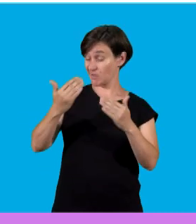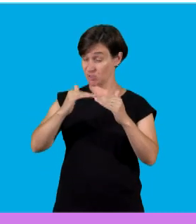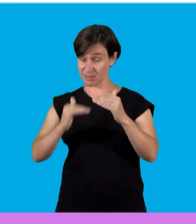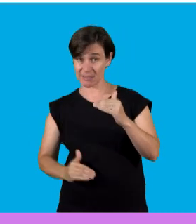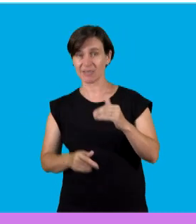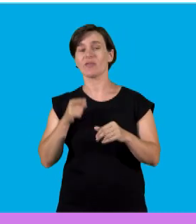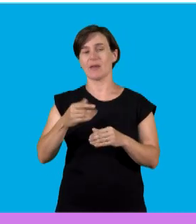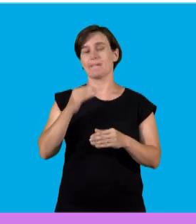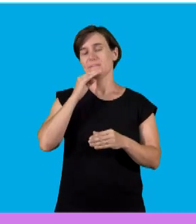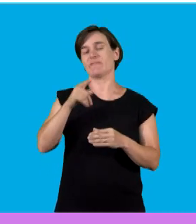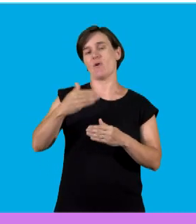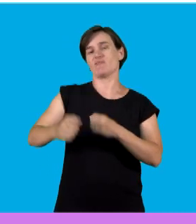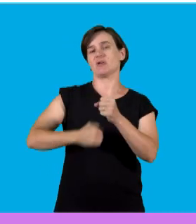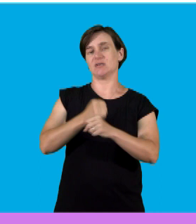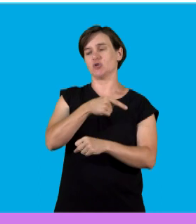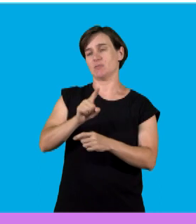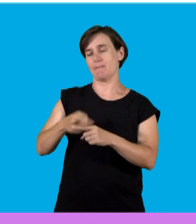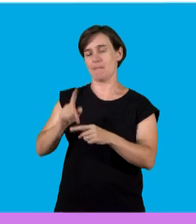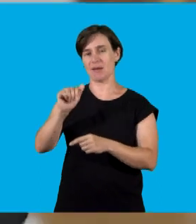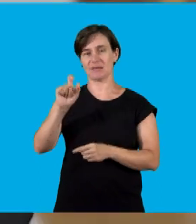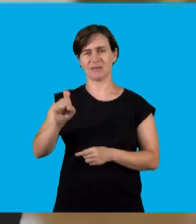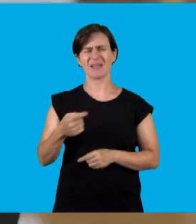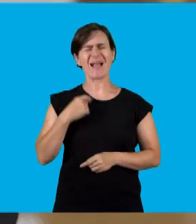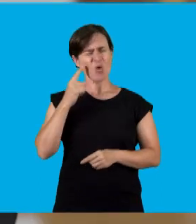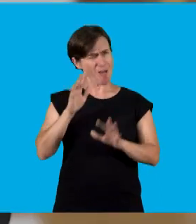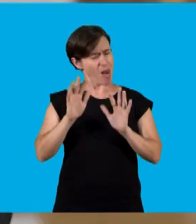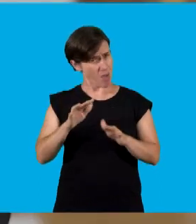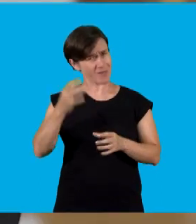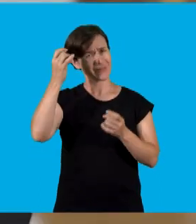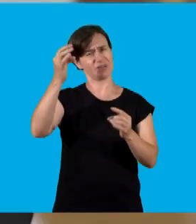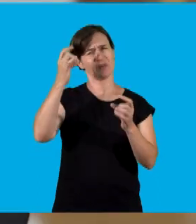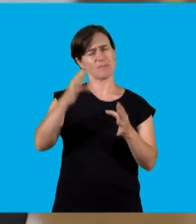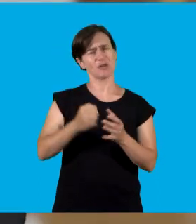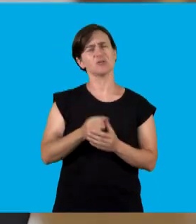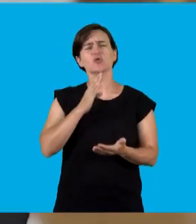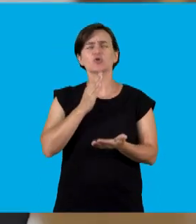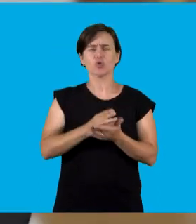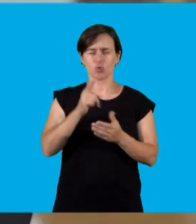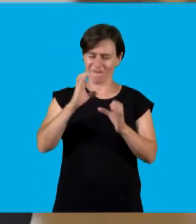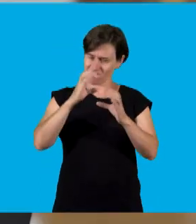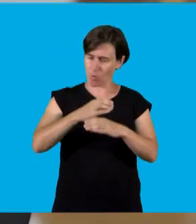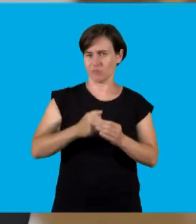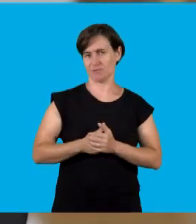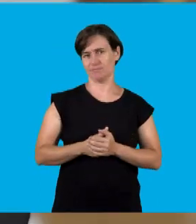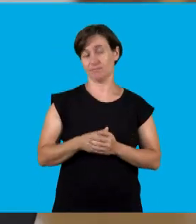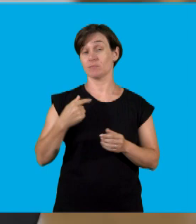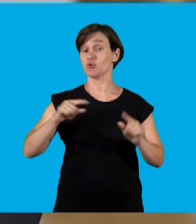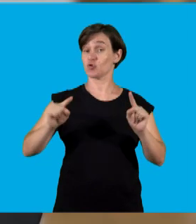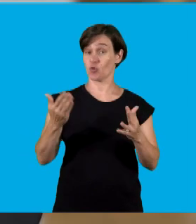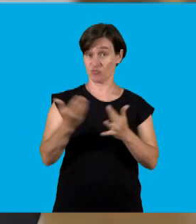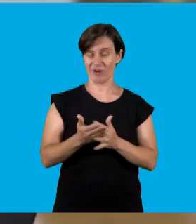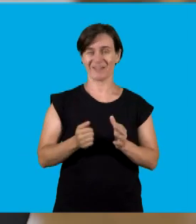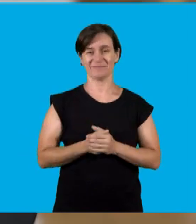get to your annual tax payable. Guys, I know it's a mouthful, but please make sure that you focus on this. Let